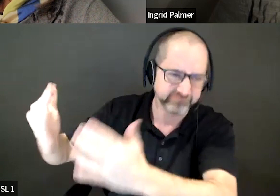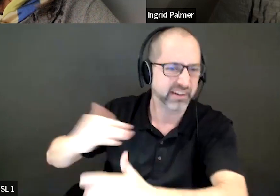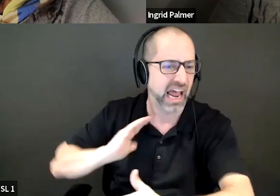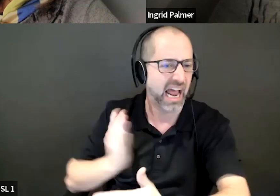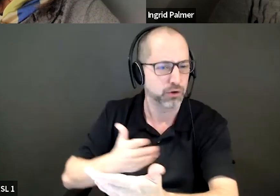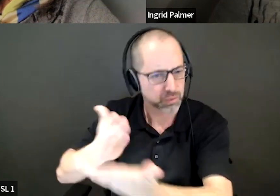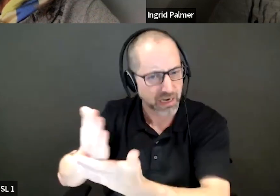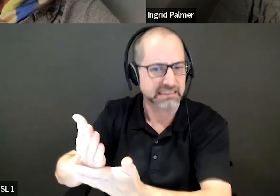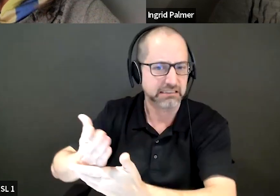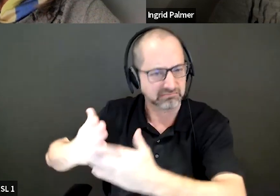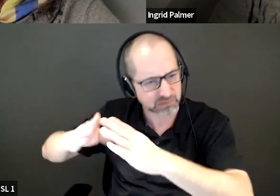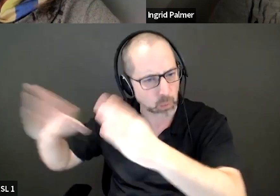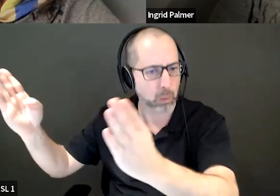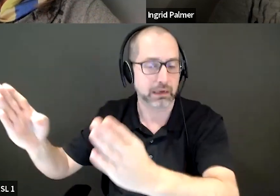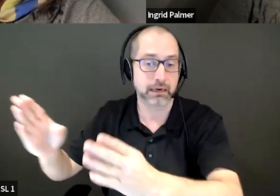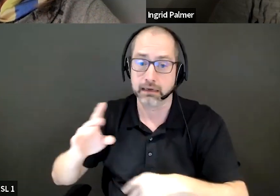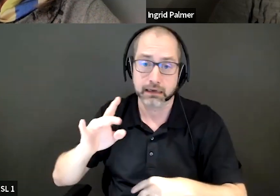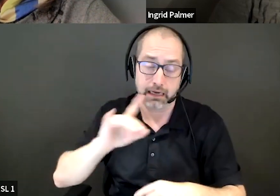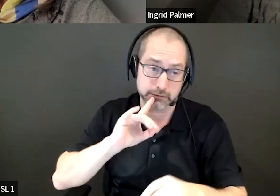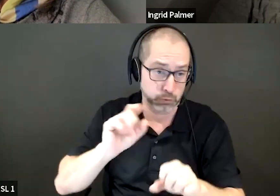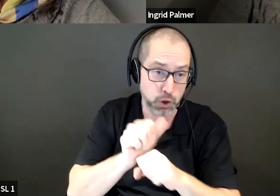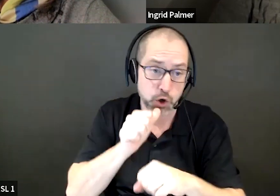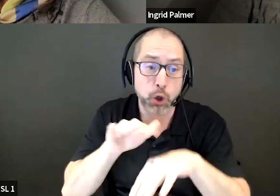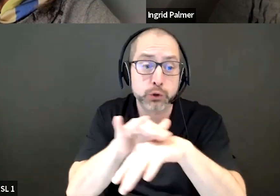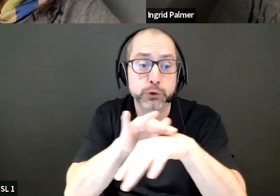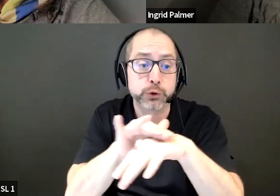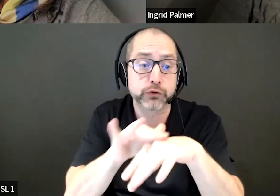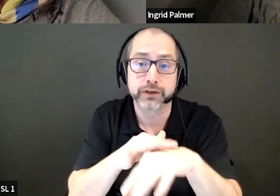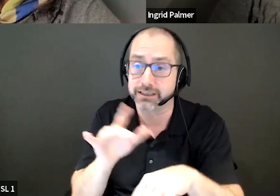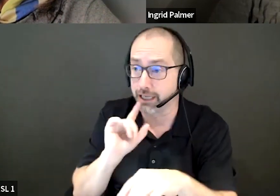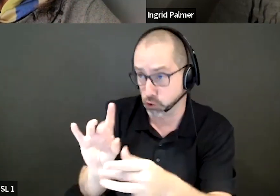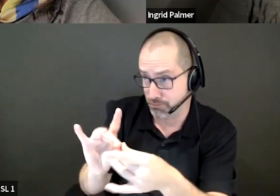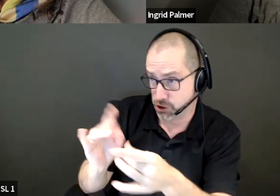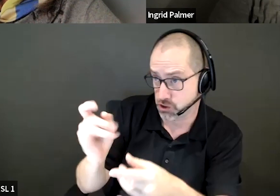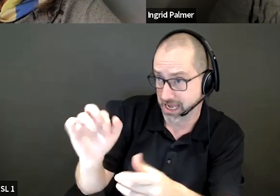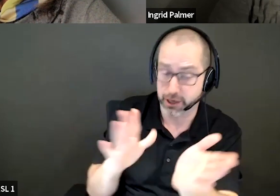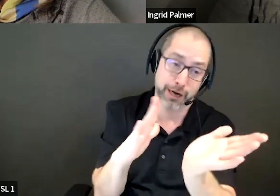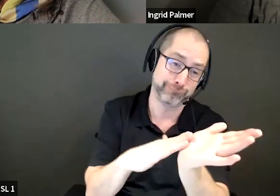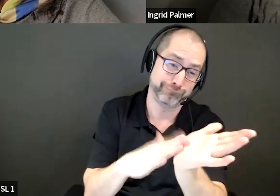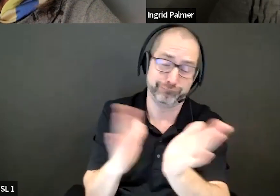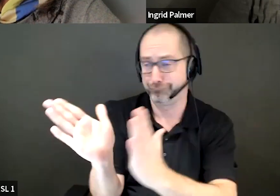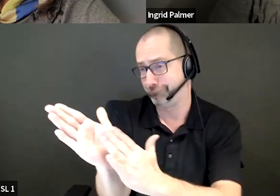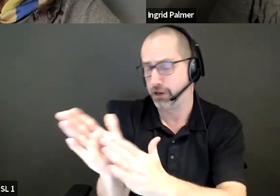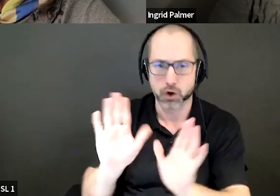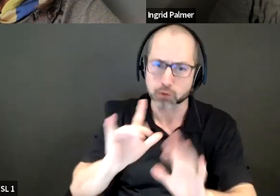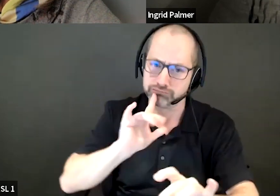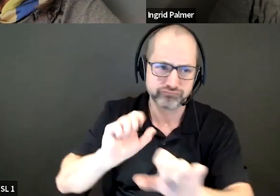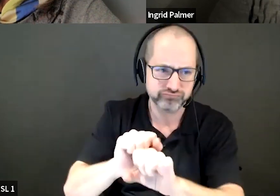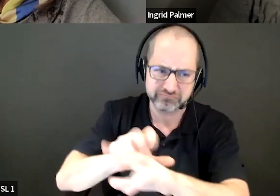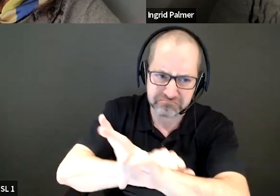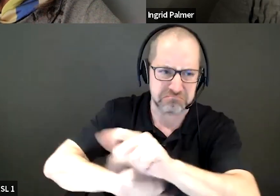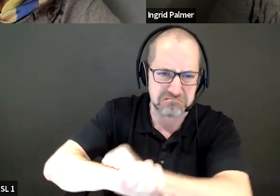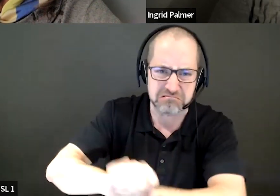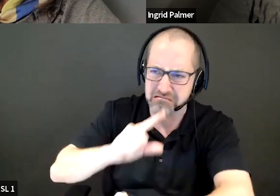well. And not just on the surface level in tokenism, as you mentioned, but in a